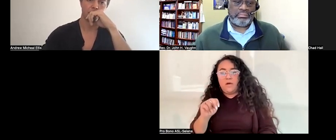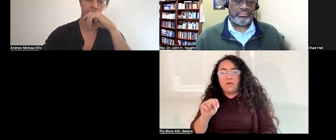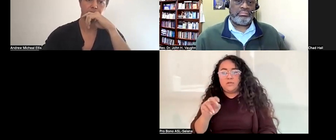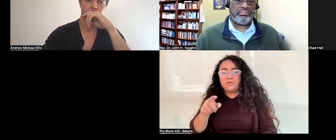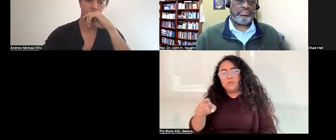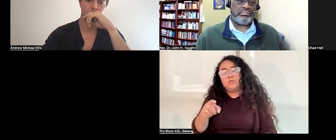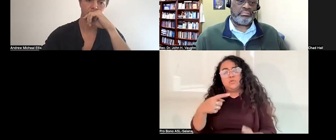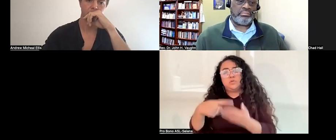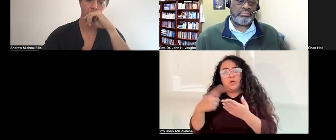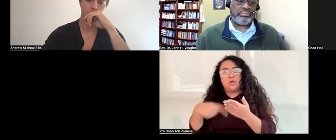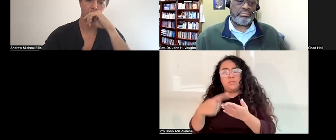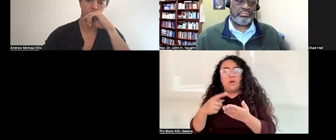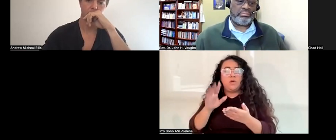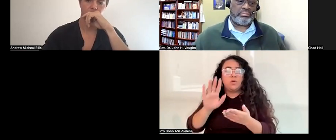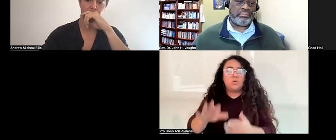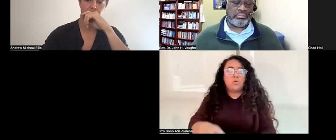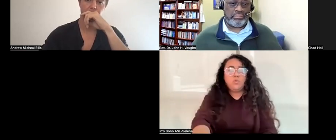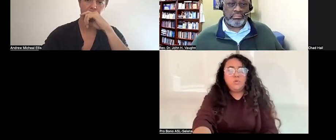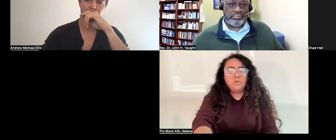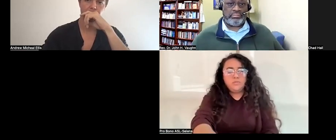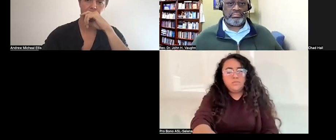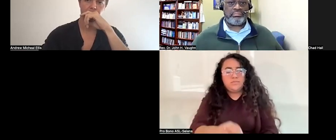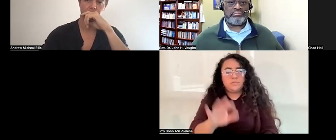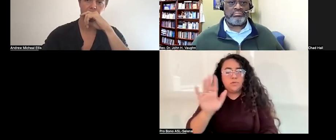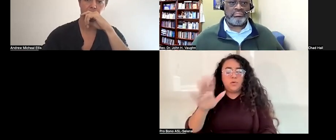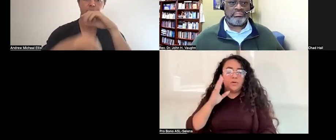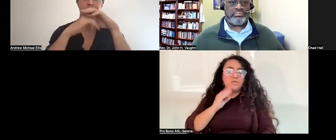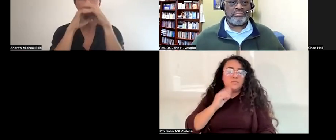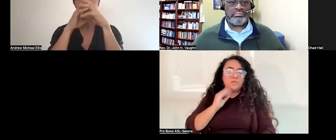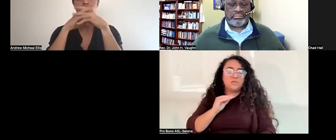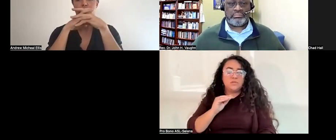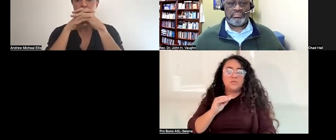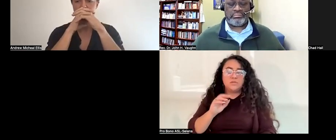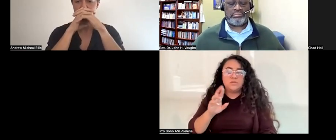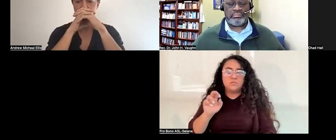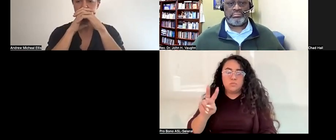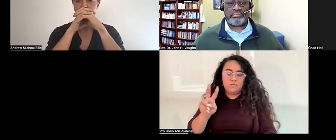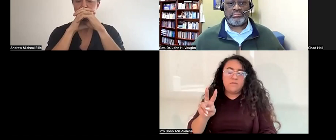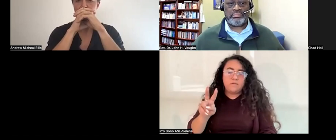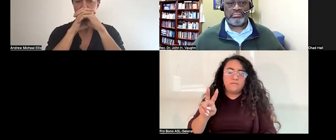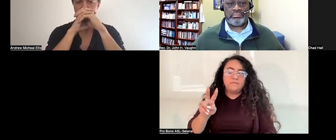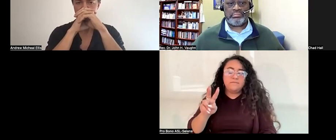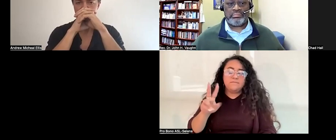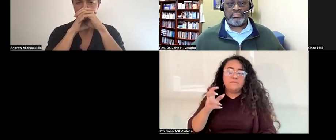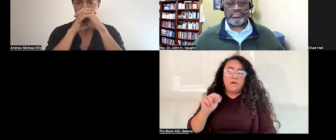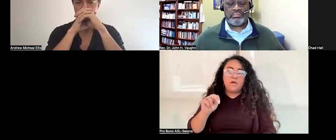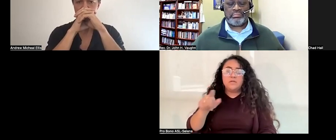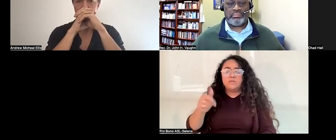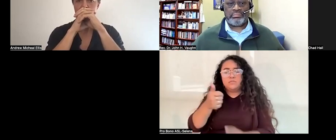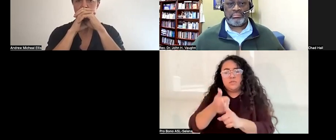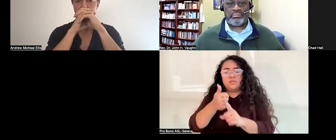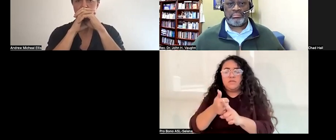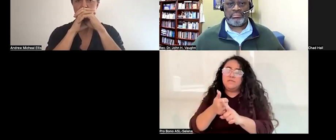about your experience, actually, as a stakeholder representing the religious and the